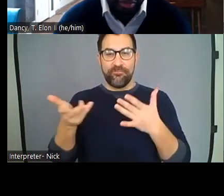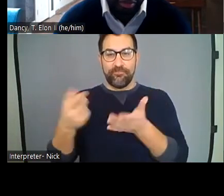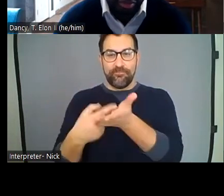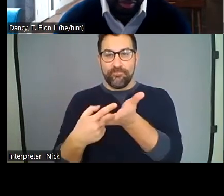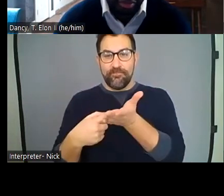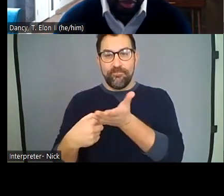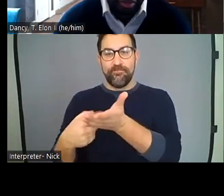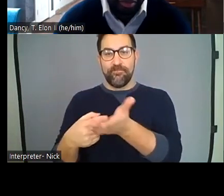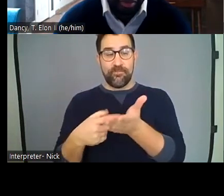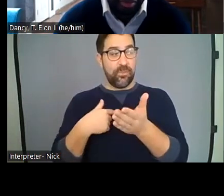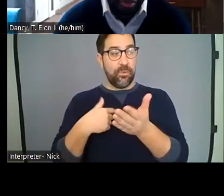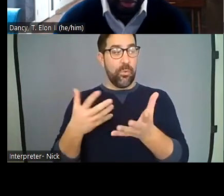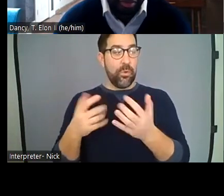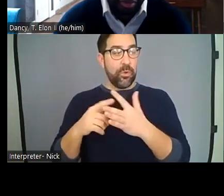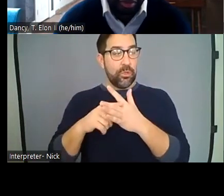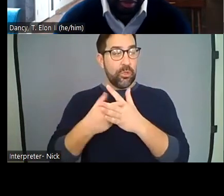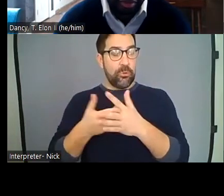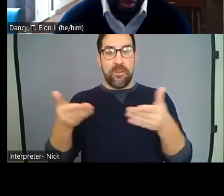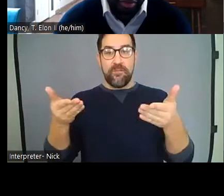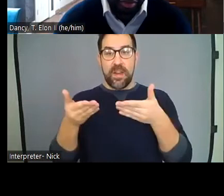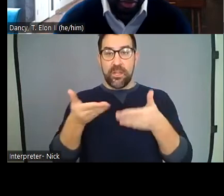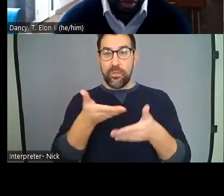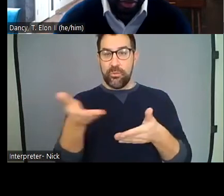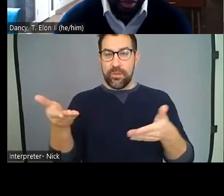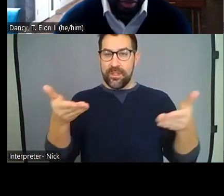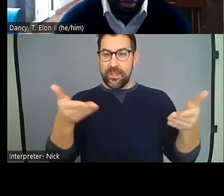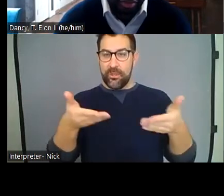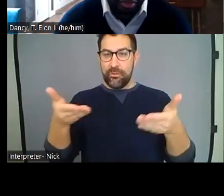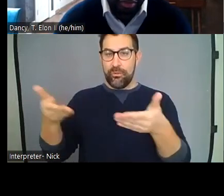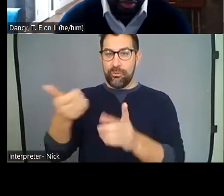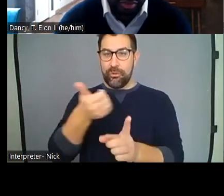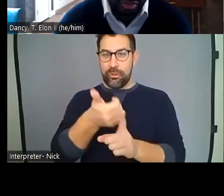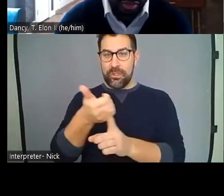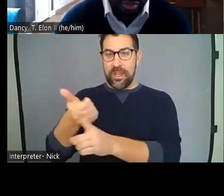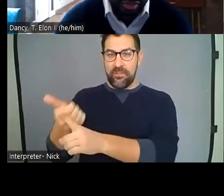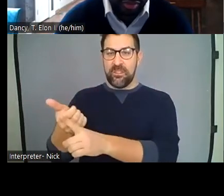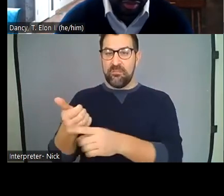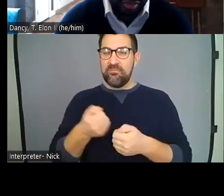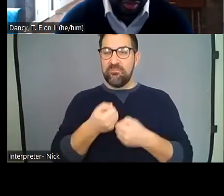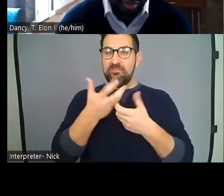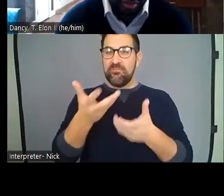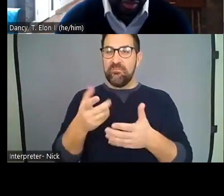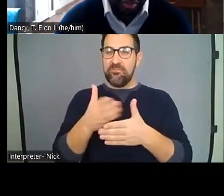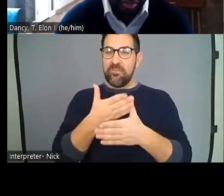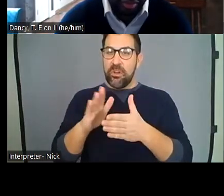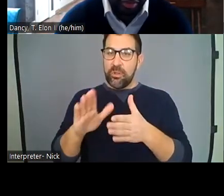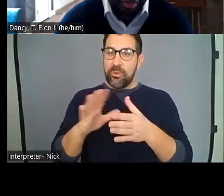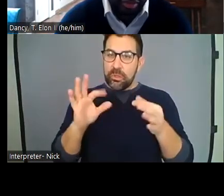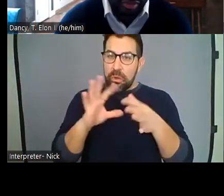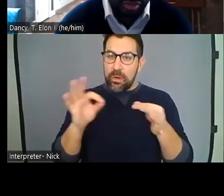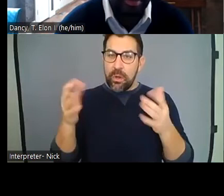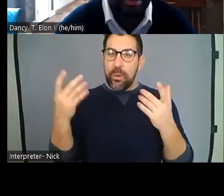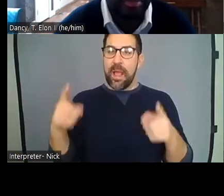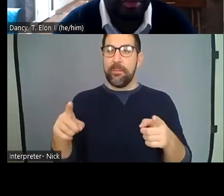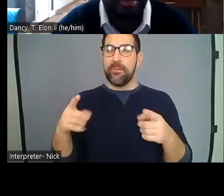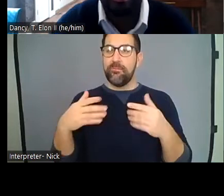we wanted to start by inviting you all to introduce yourselves and to share a little bit of the story of what happened and